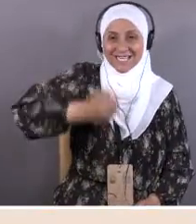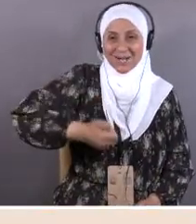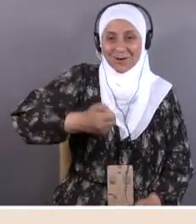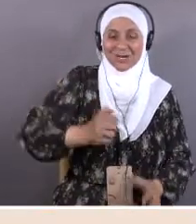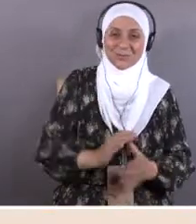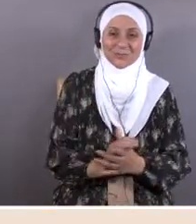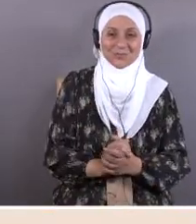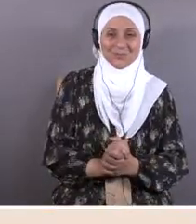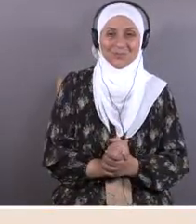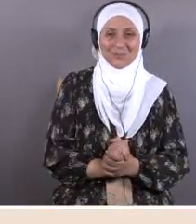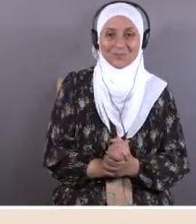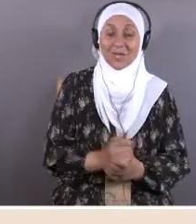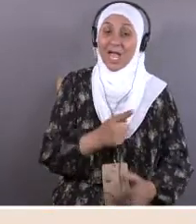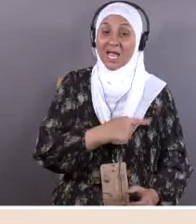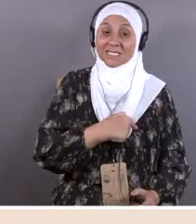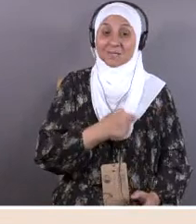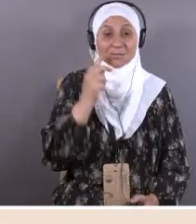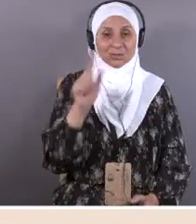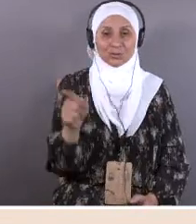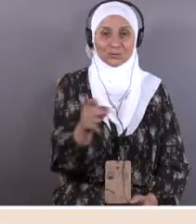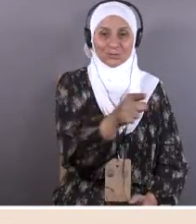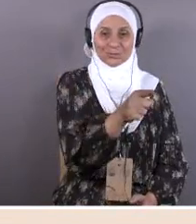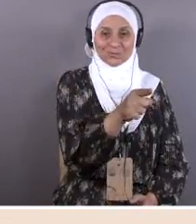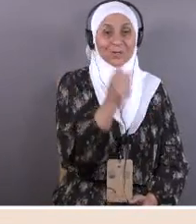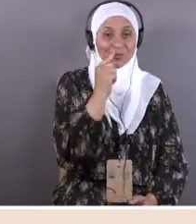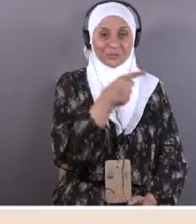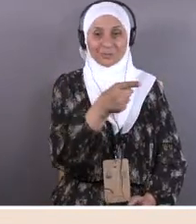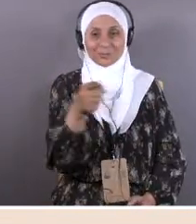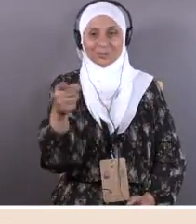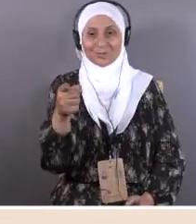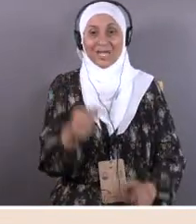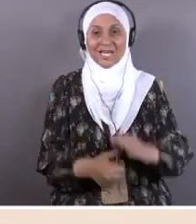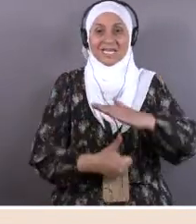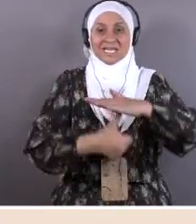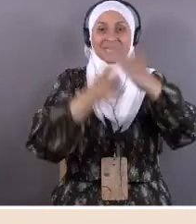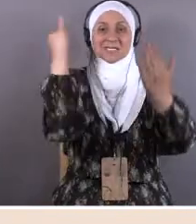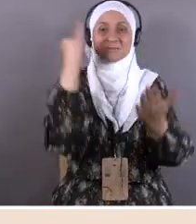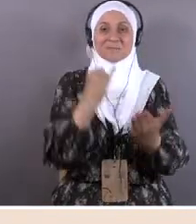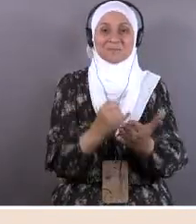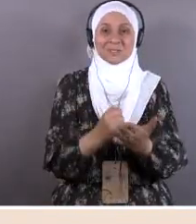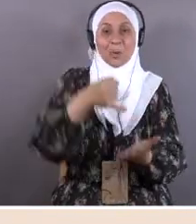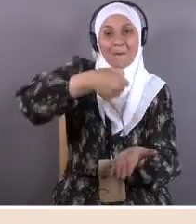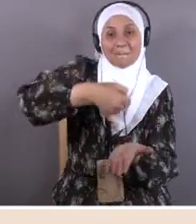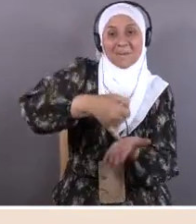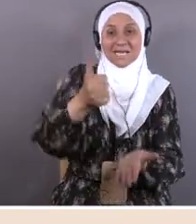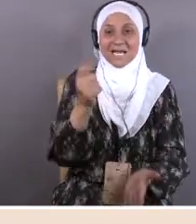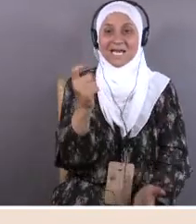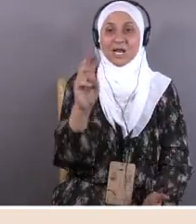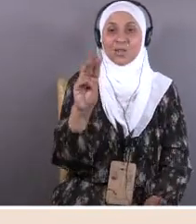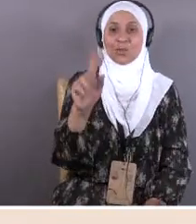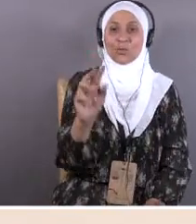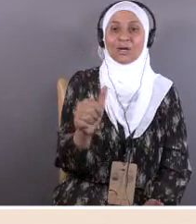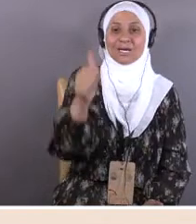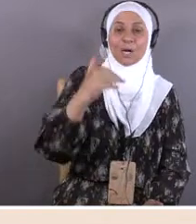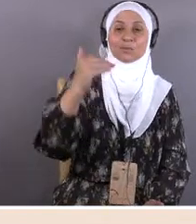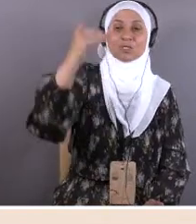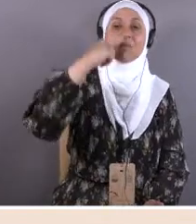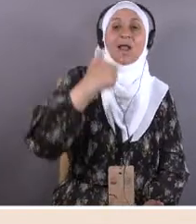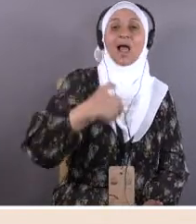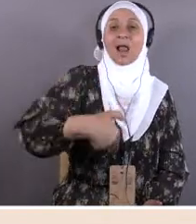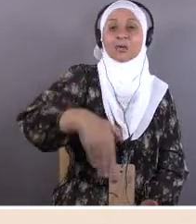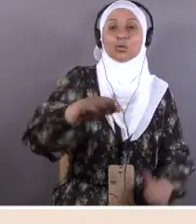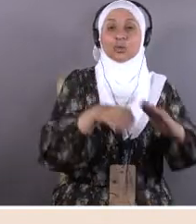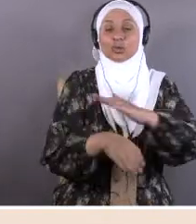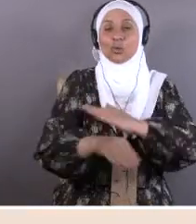I am Gonzalo Castro La Mata, the CEO of the EarthNA Center for a Sustainable Future at Qatar Foundation. And I want to start by